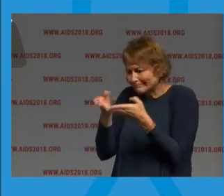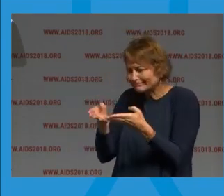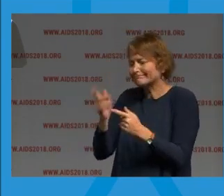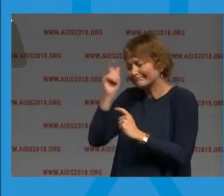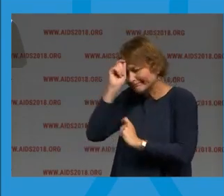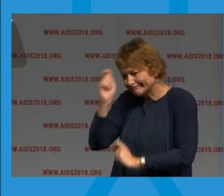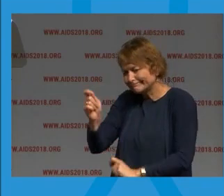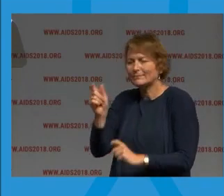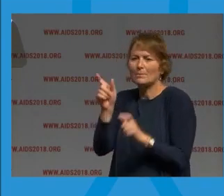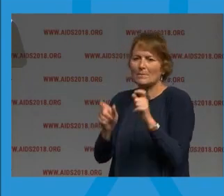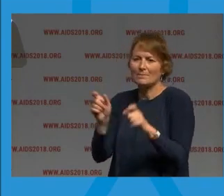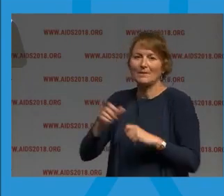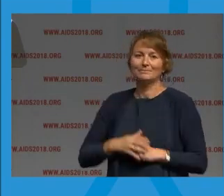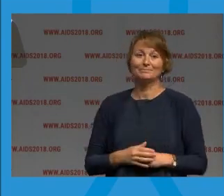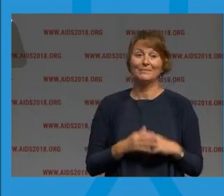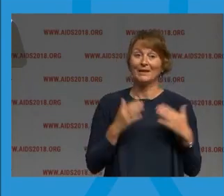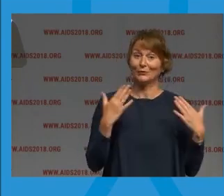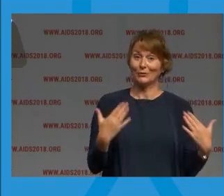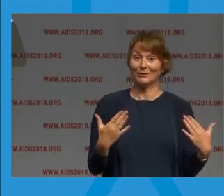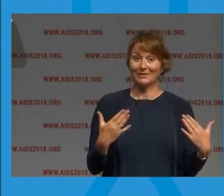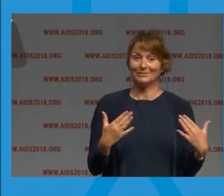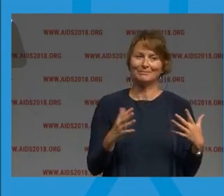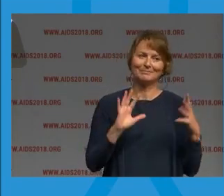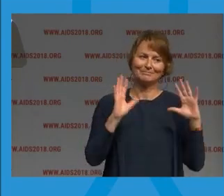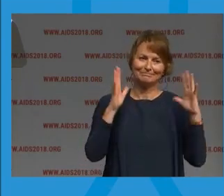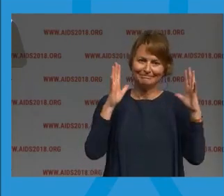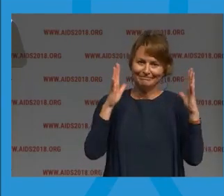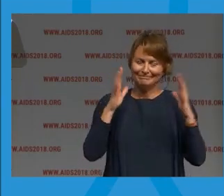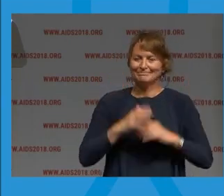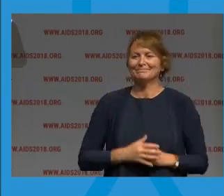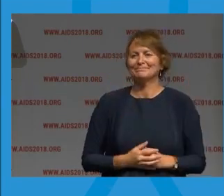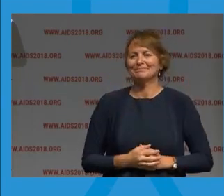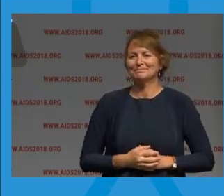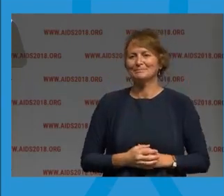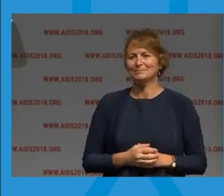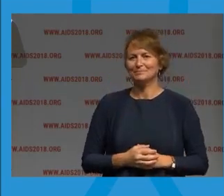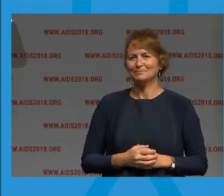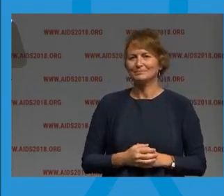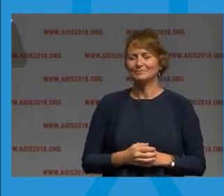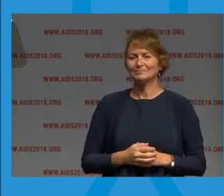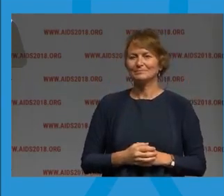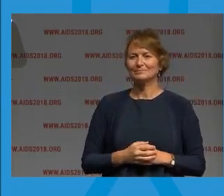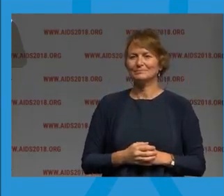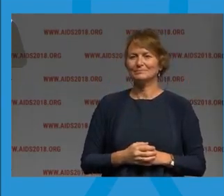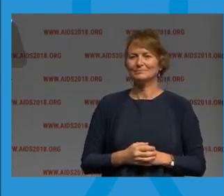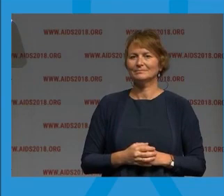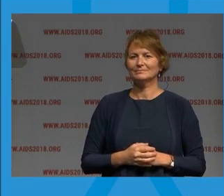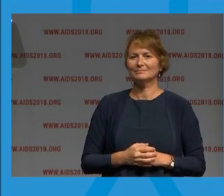I began today talking about my ancestry.